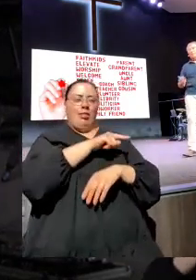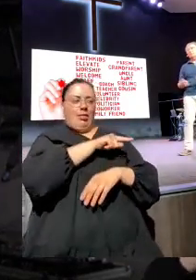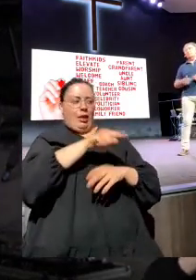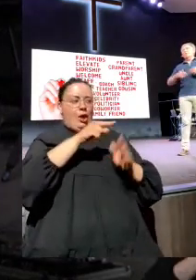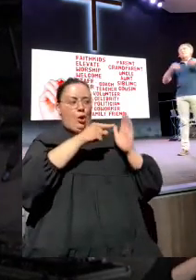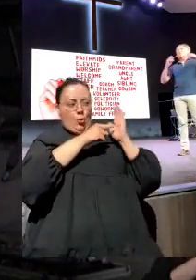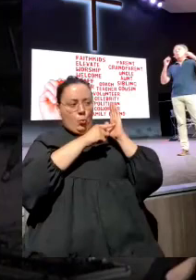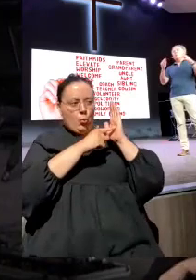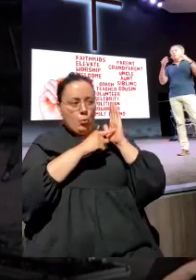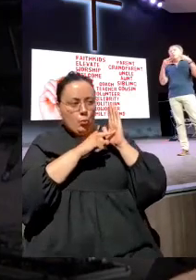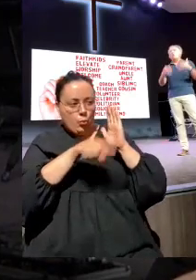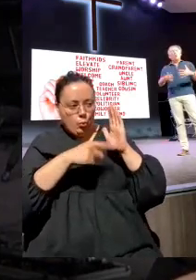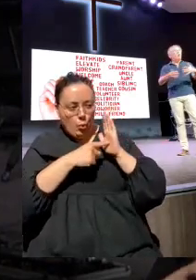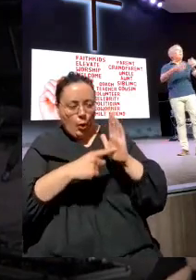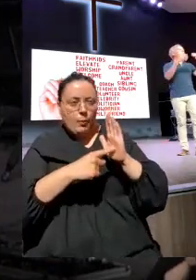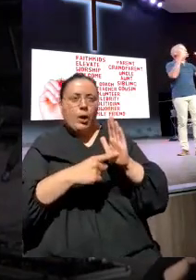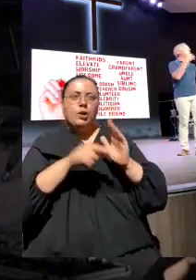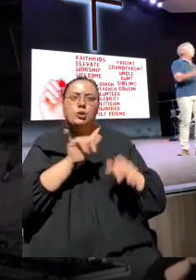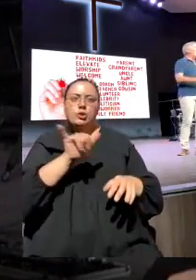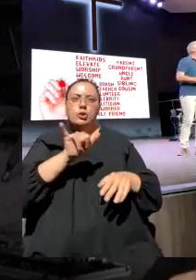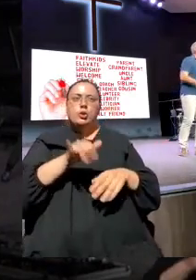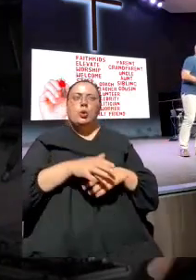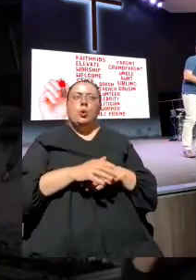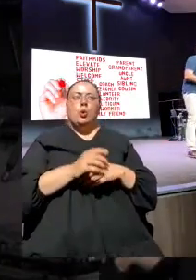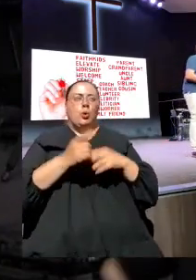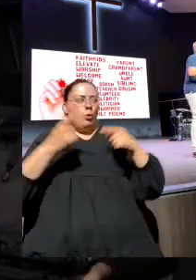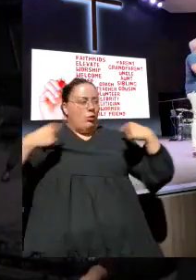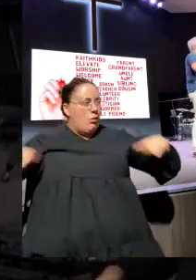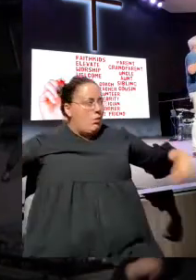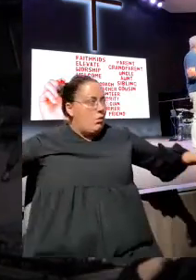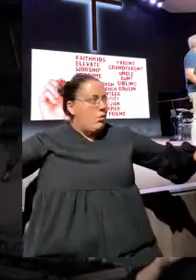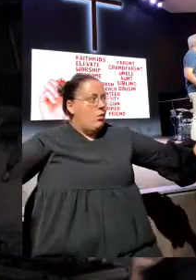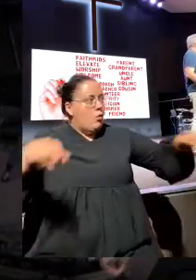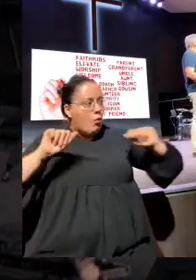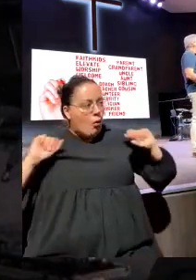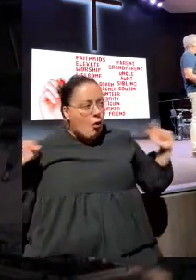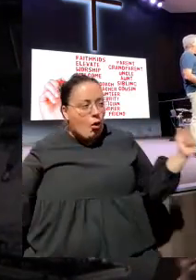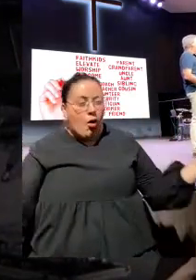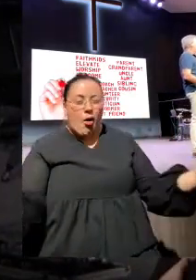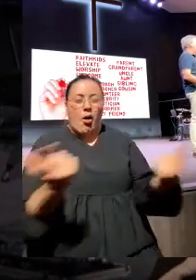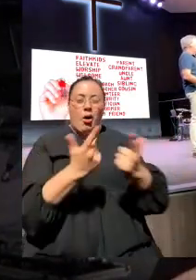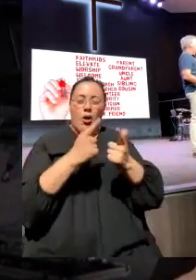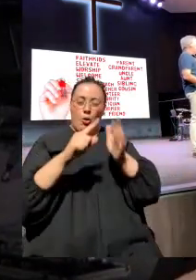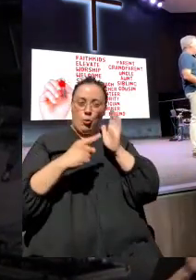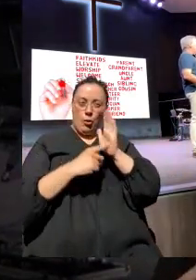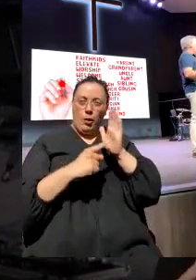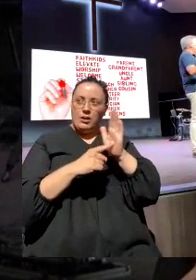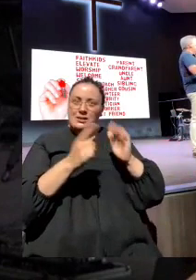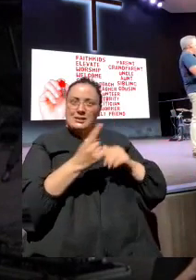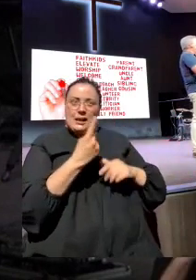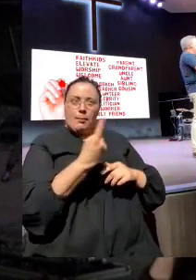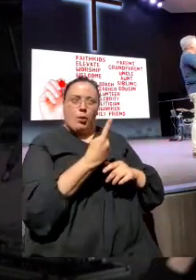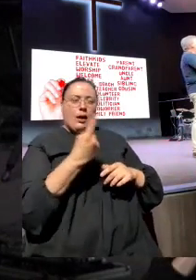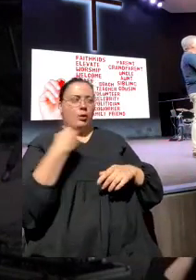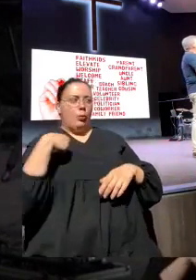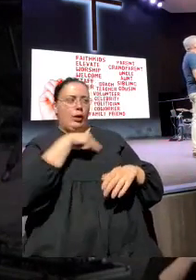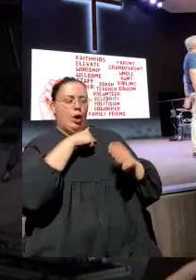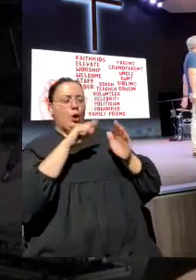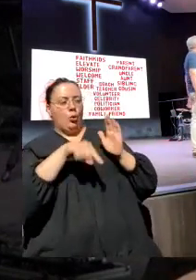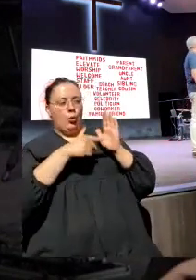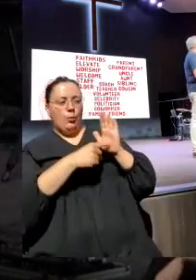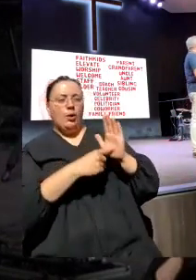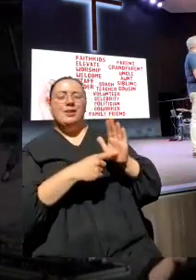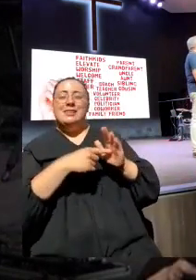elders. We are all role models to somebody, and especially to the next